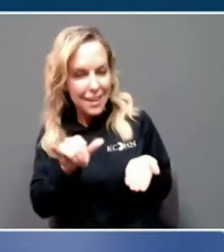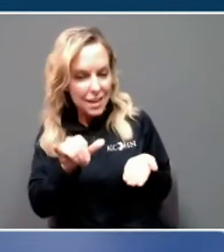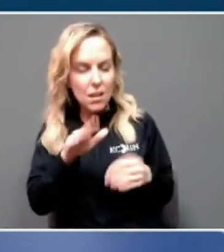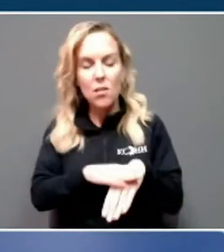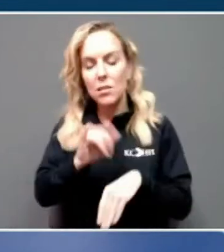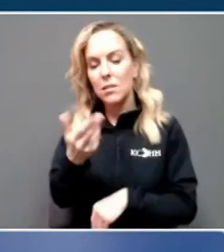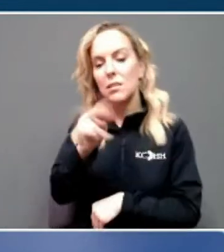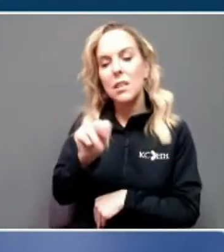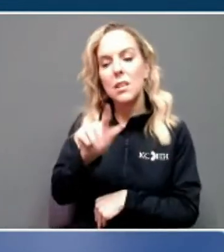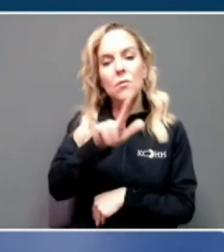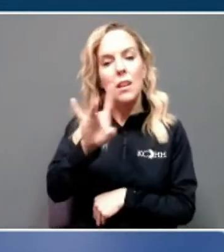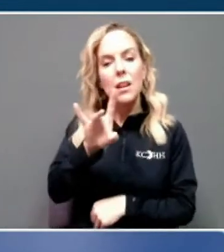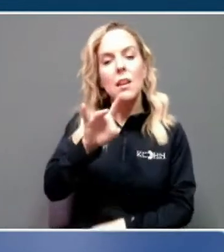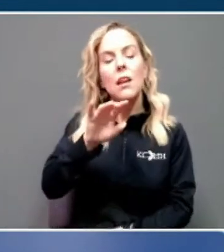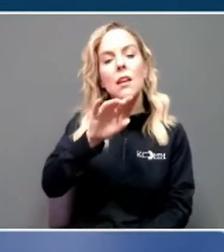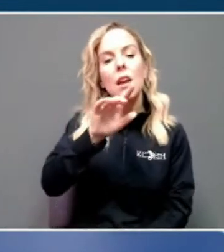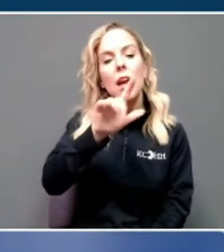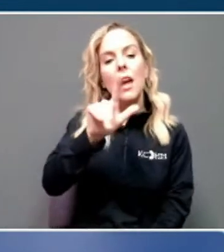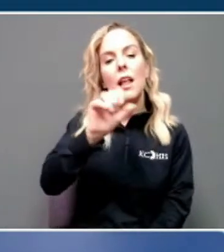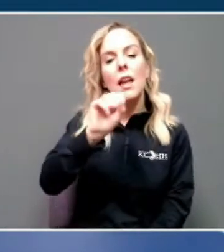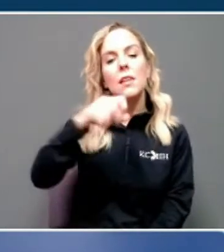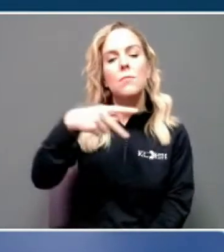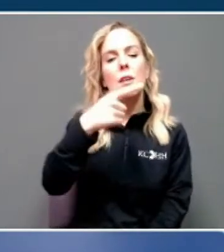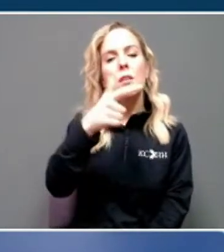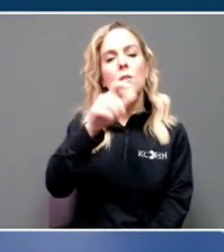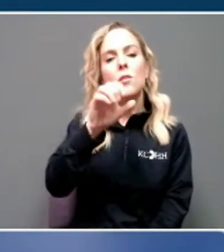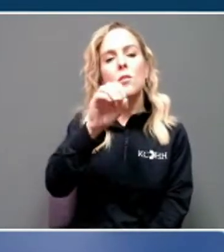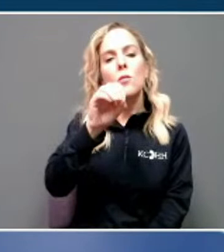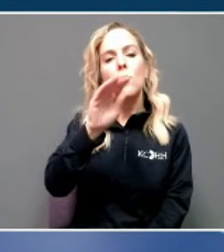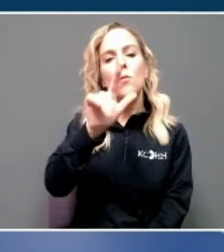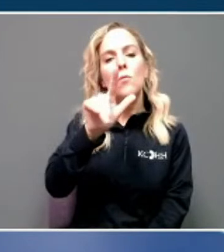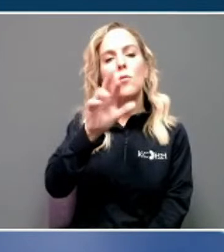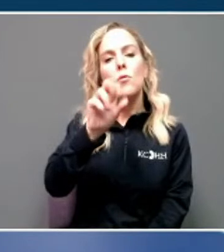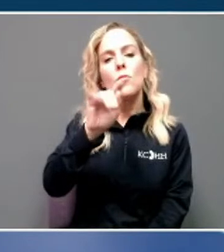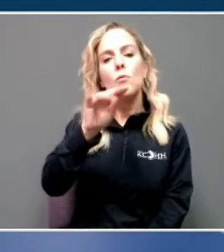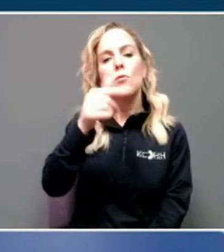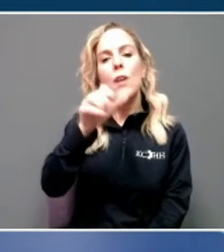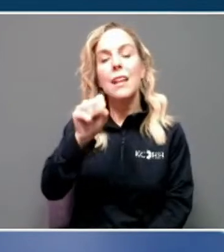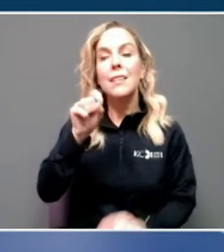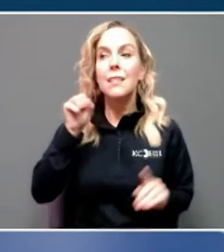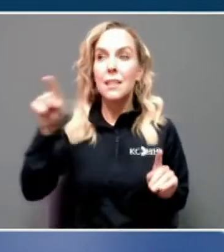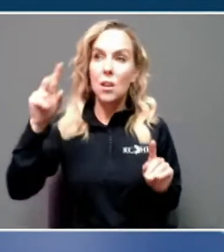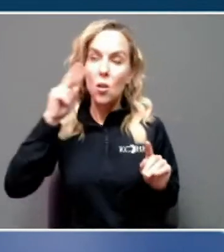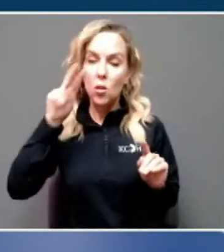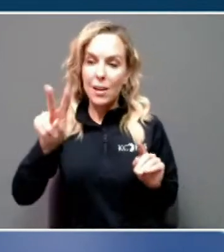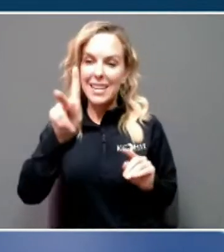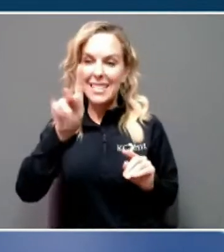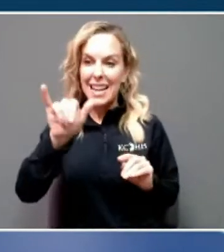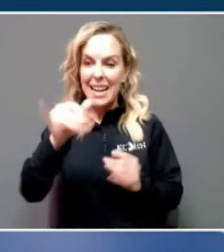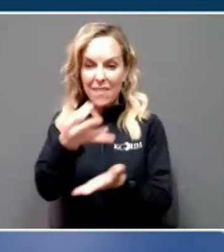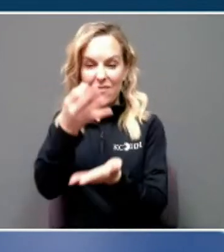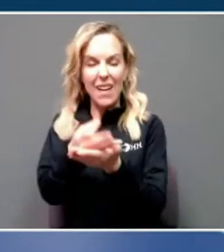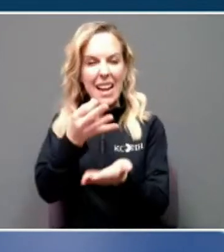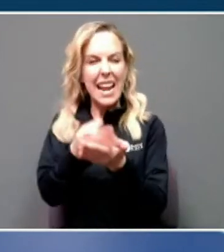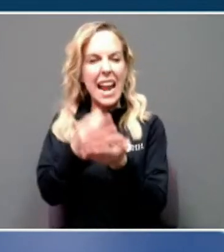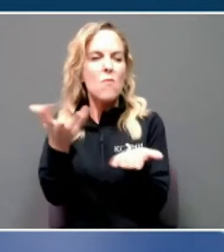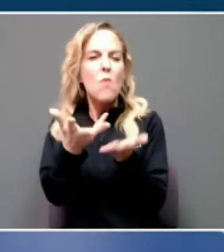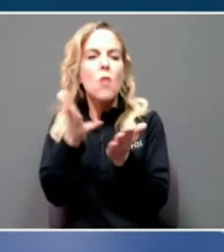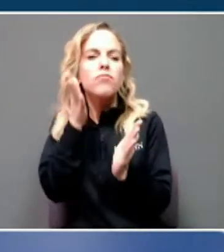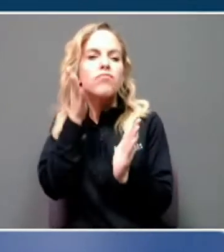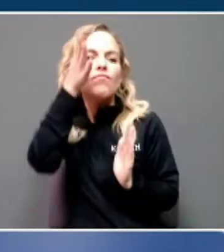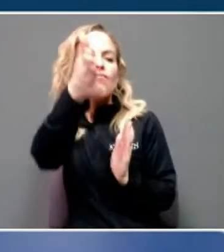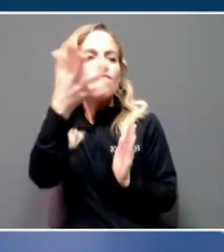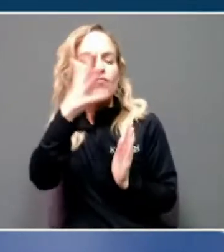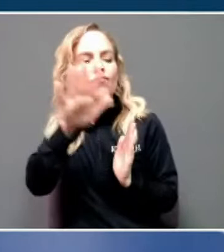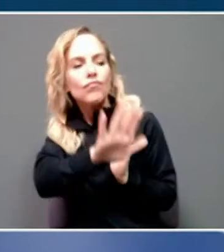S&P Global Ratings revised Kentucky's financial outlook to positive. The outlook was